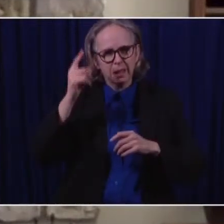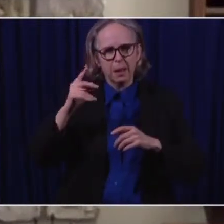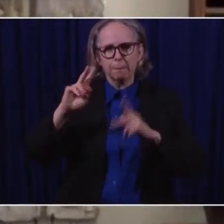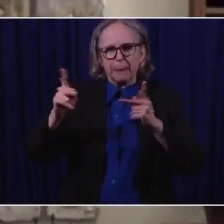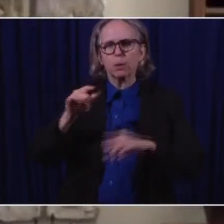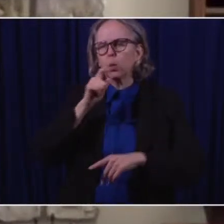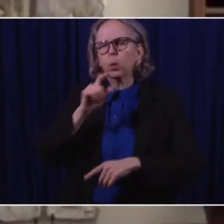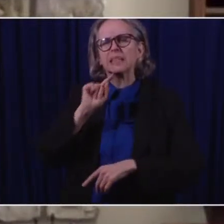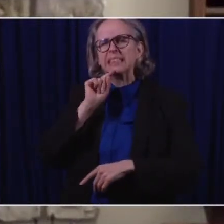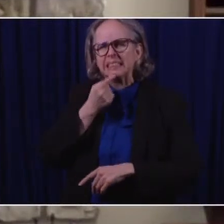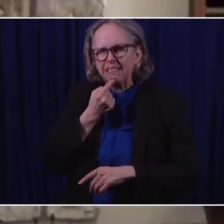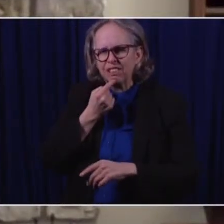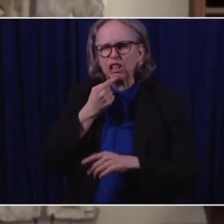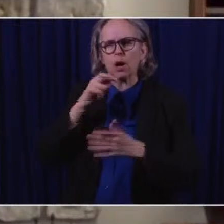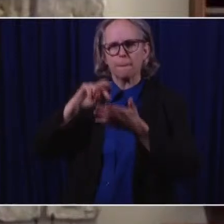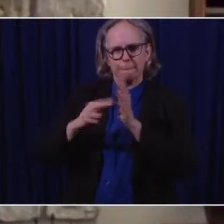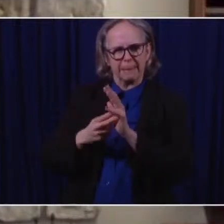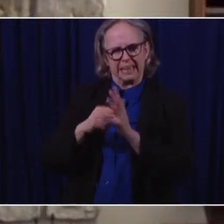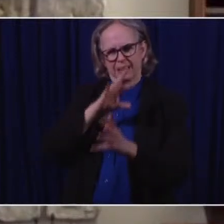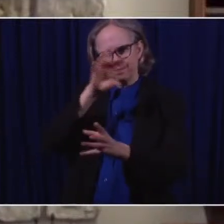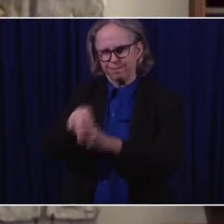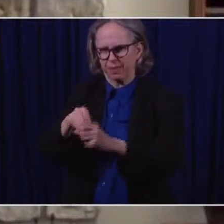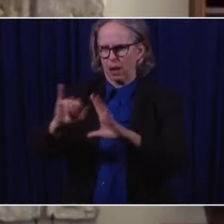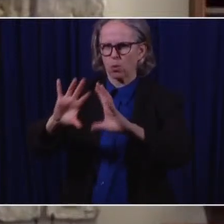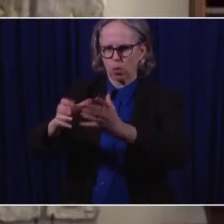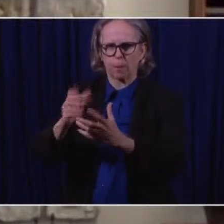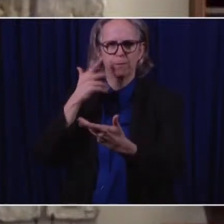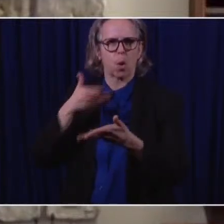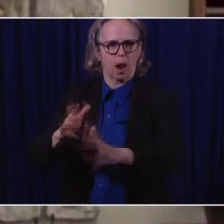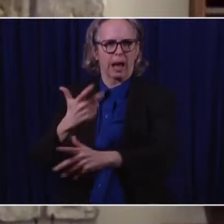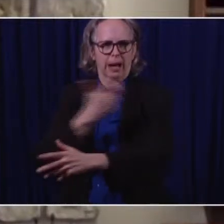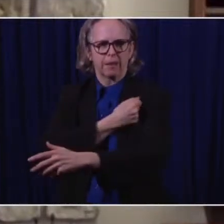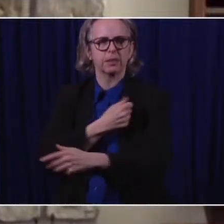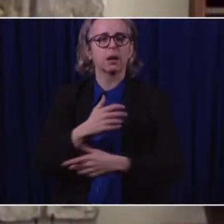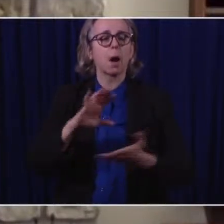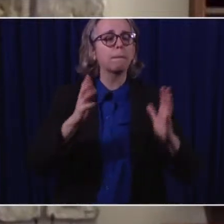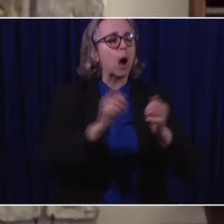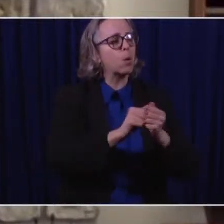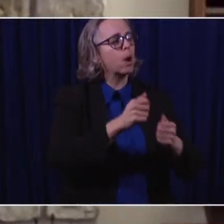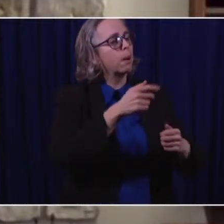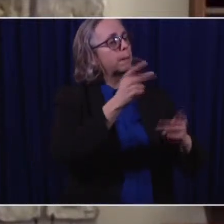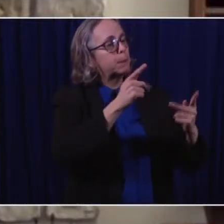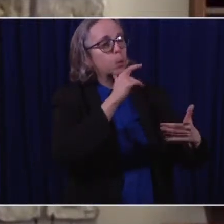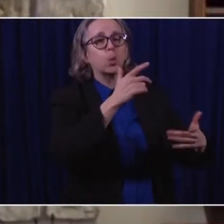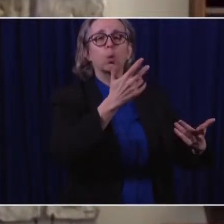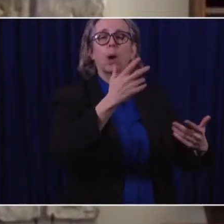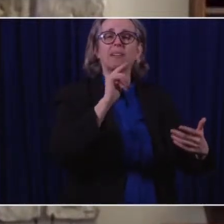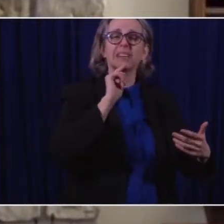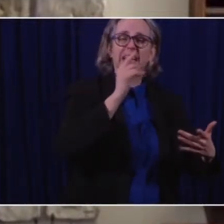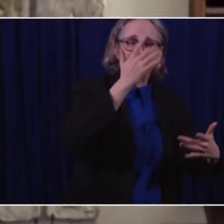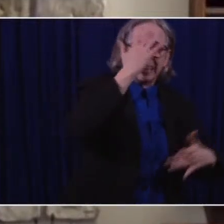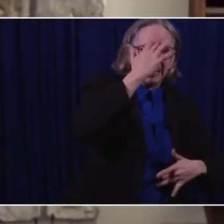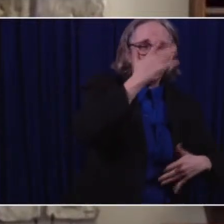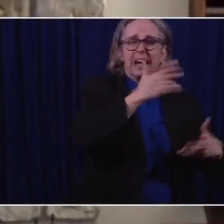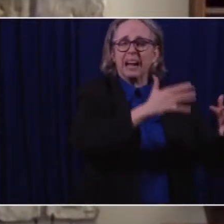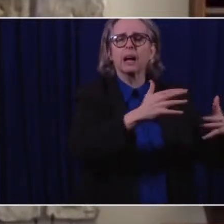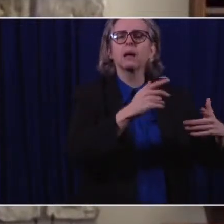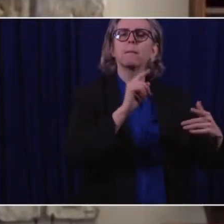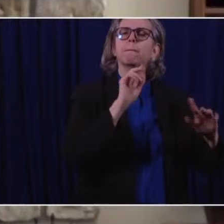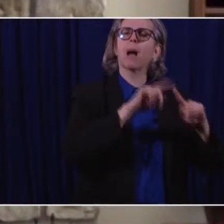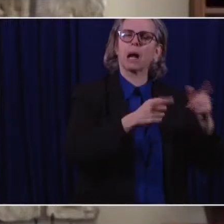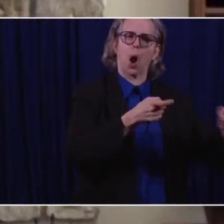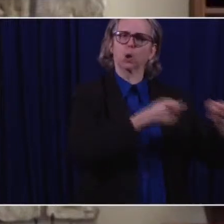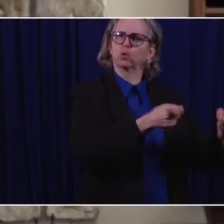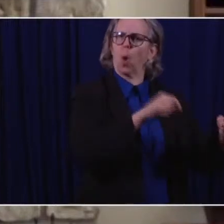huge, but also that it would be targeted and focused. And I don't know whether, Bruce, if you want to have any comment